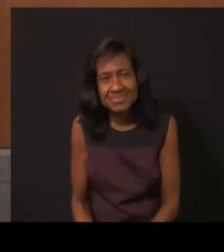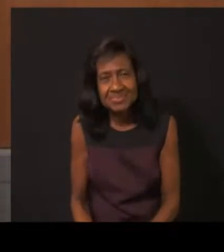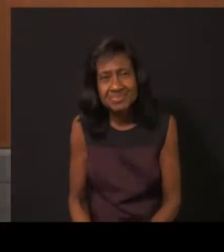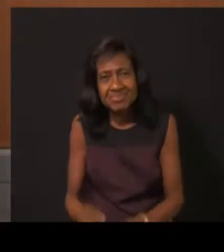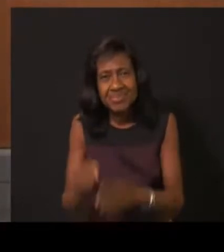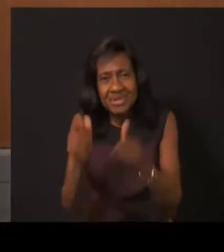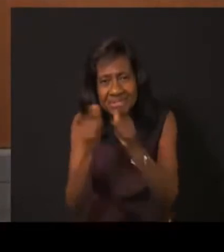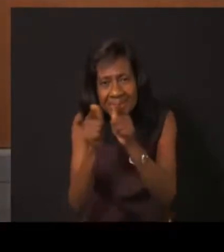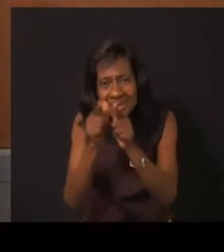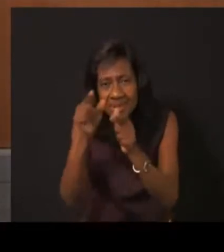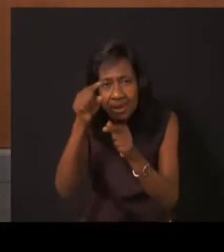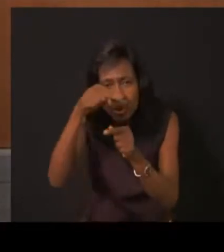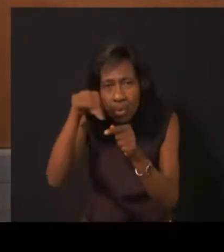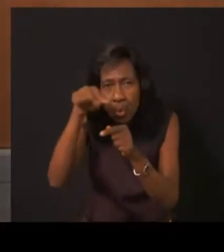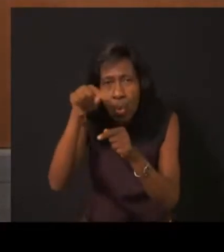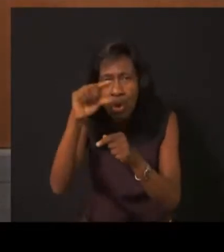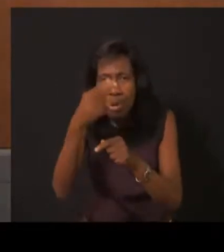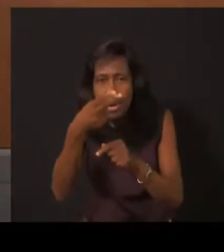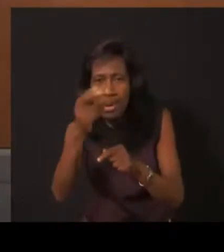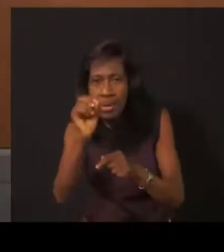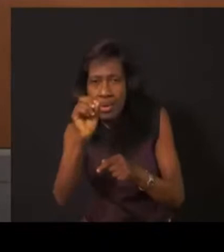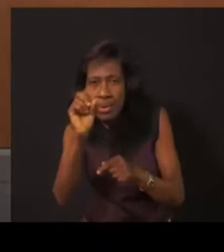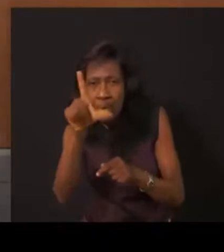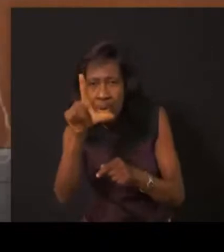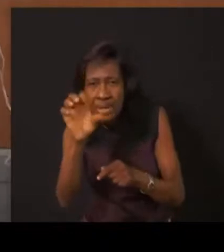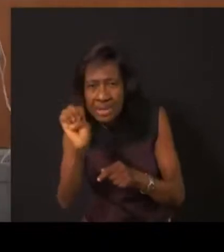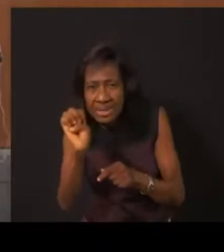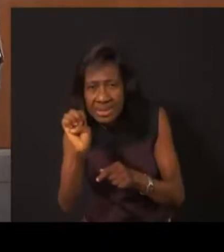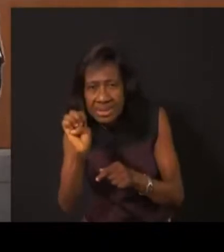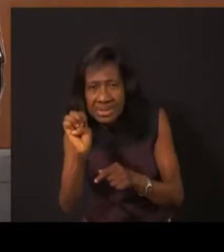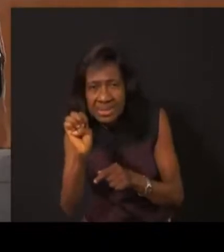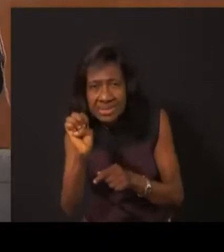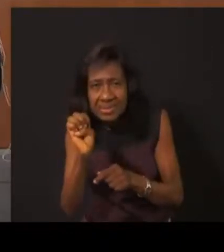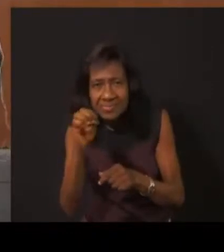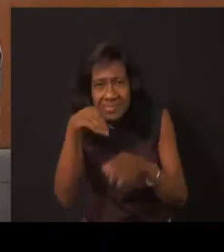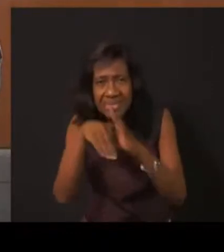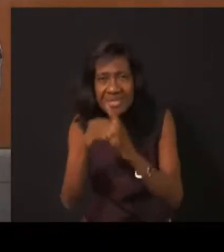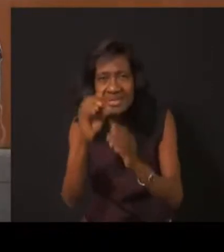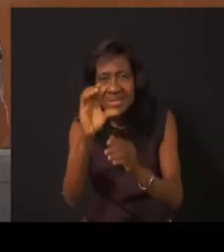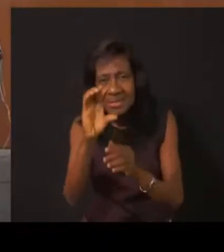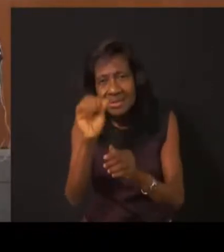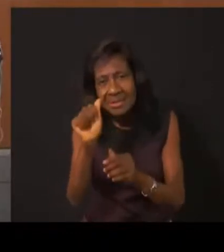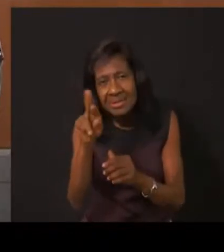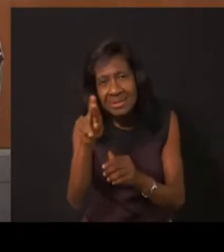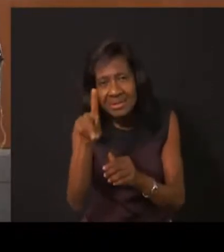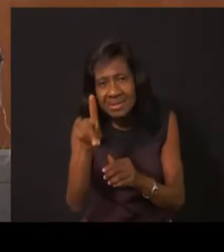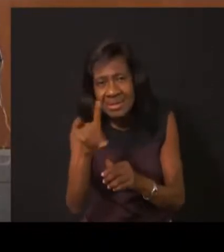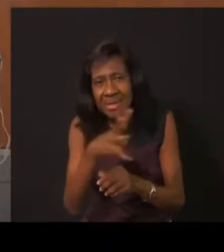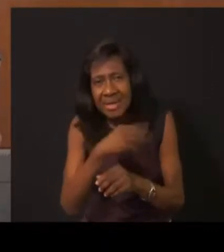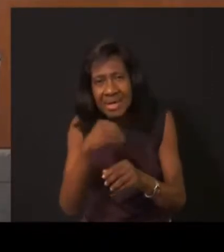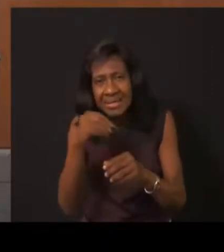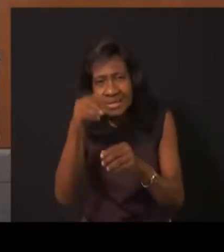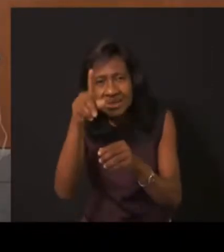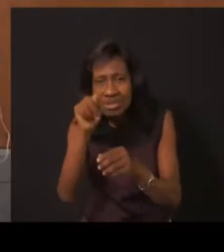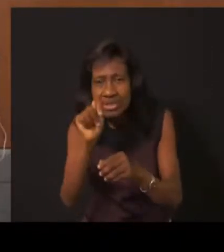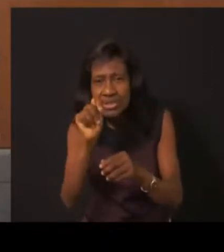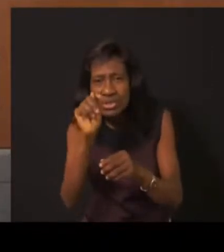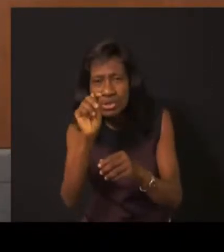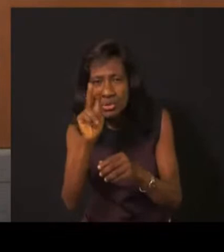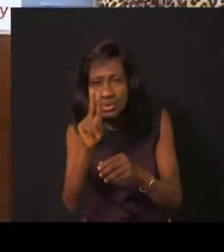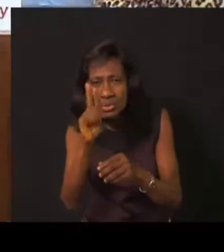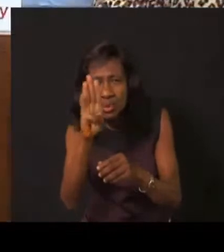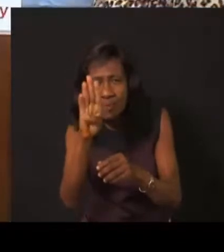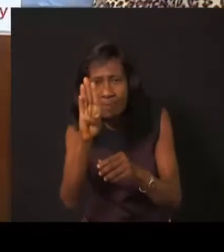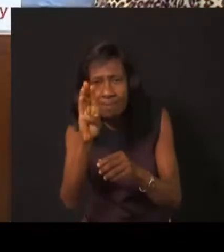There's a little hole here, which I'm just going to punch out, a pre-formed hole in the card. And there's a tube of liquid